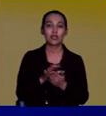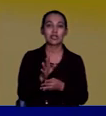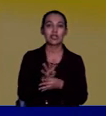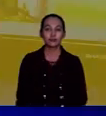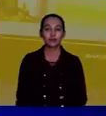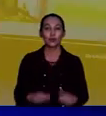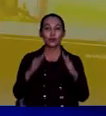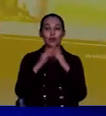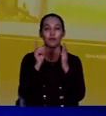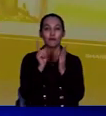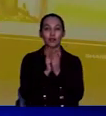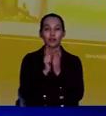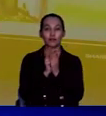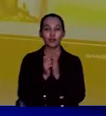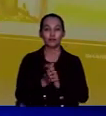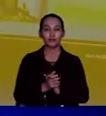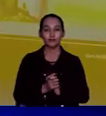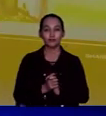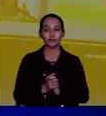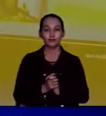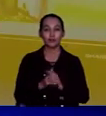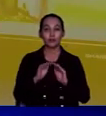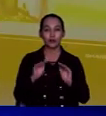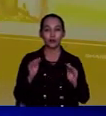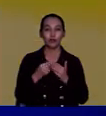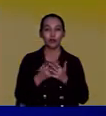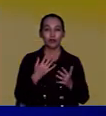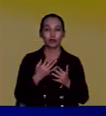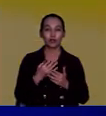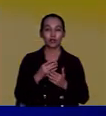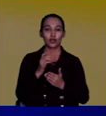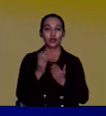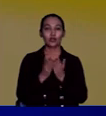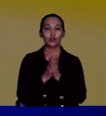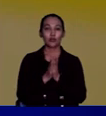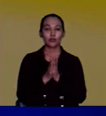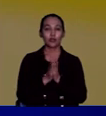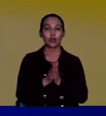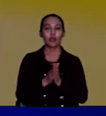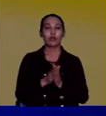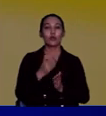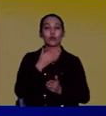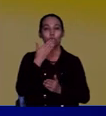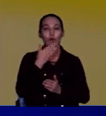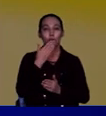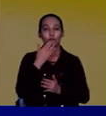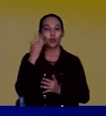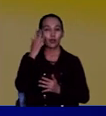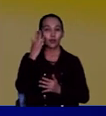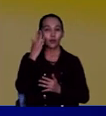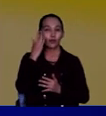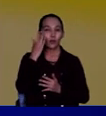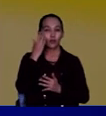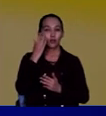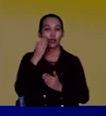tipratikan. Uyga vazifa. Bolajonlar, asarni ifodali o'qib, mazmunini